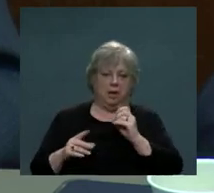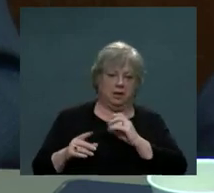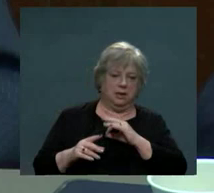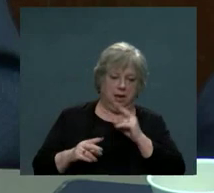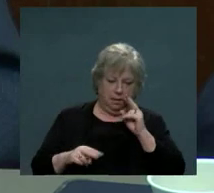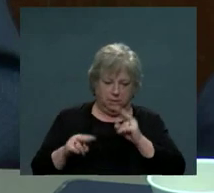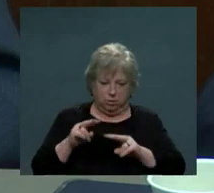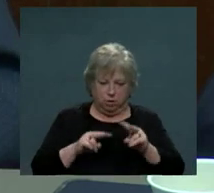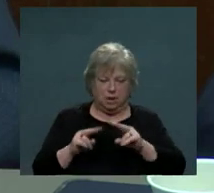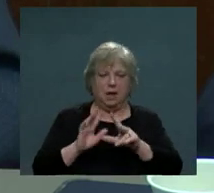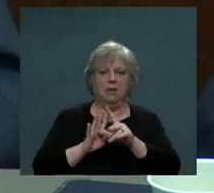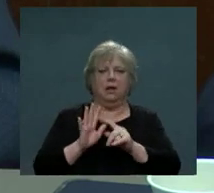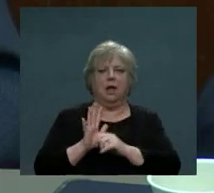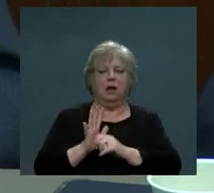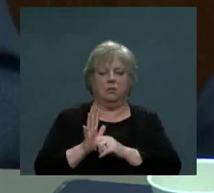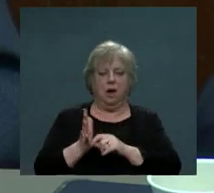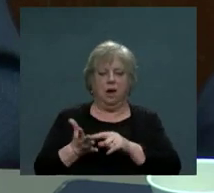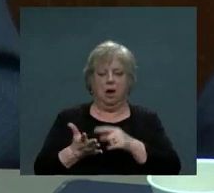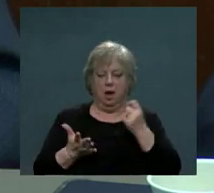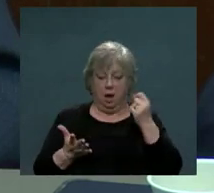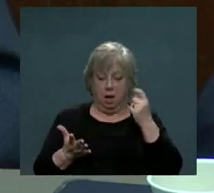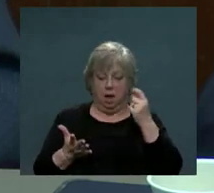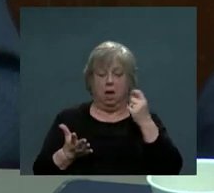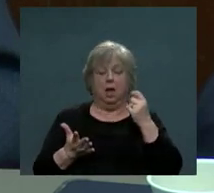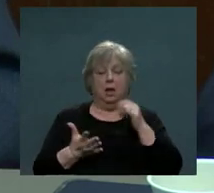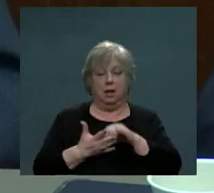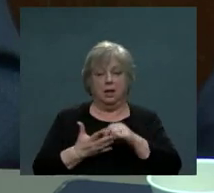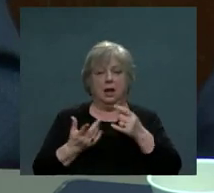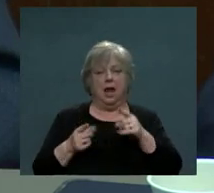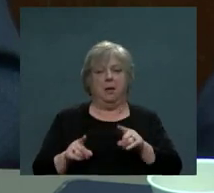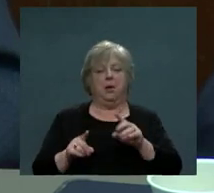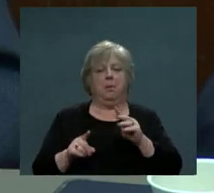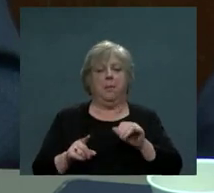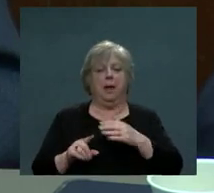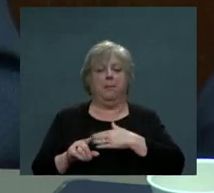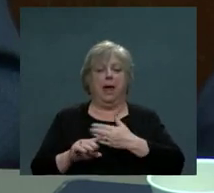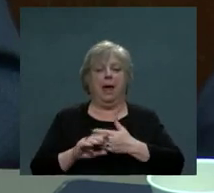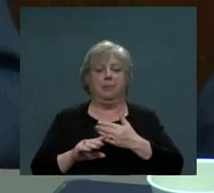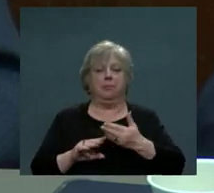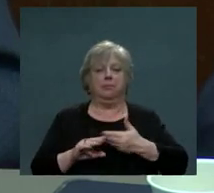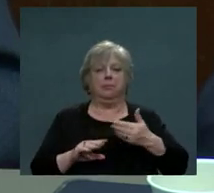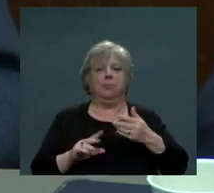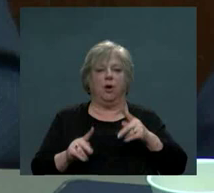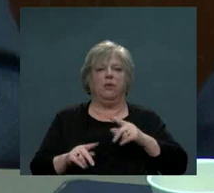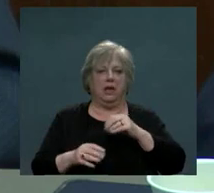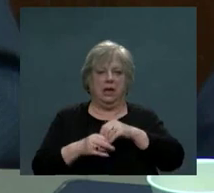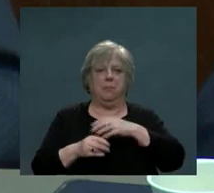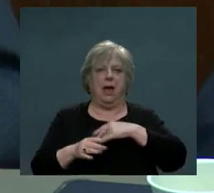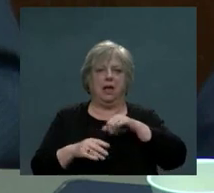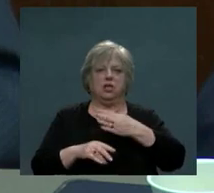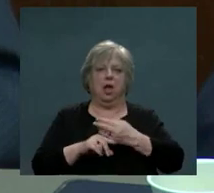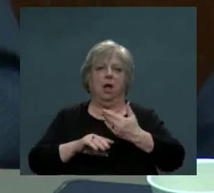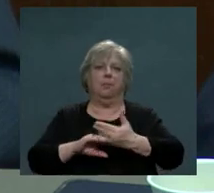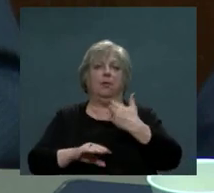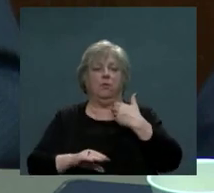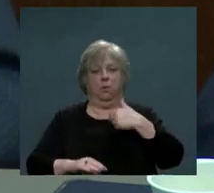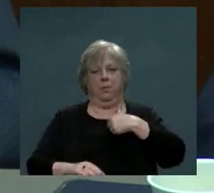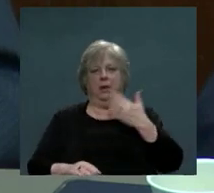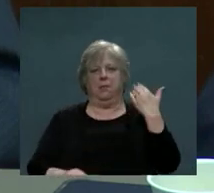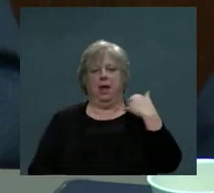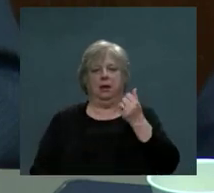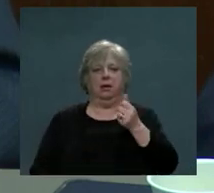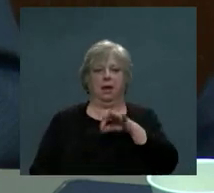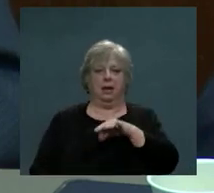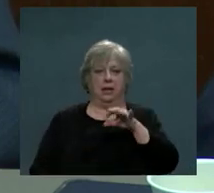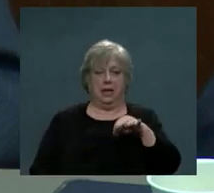the contract that was done by my predecessor in 99. But I think it was also